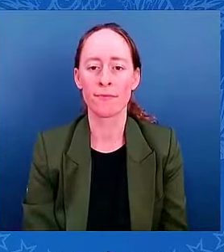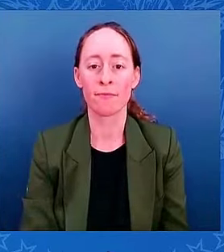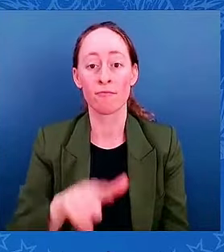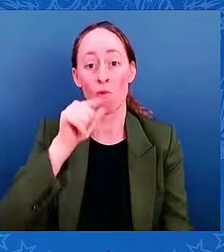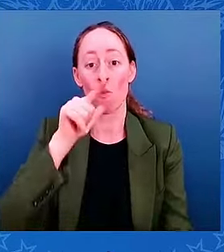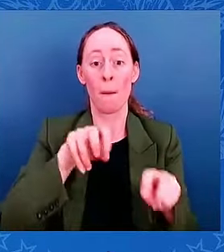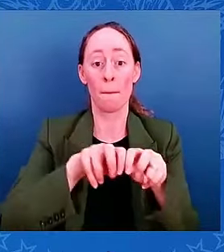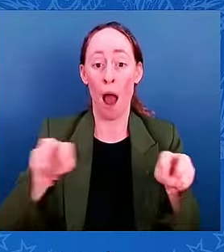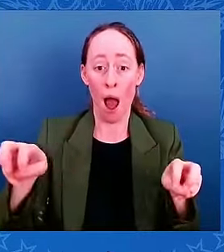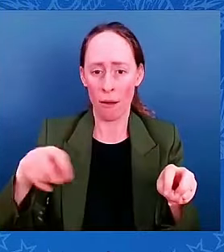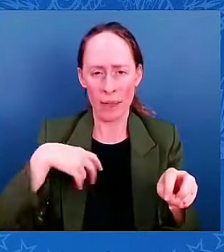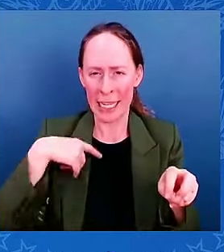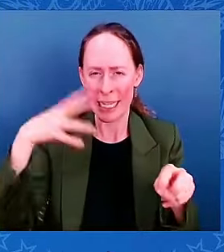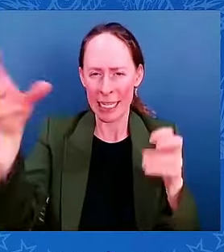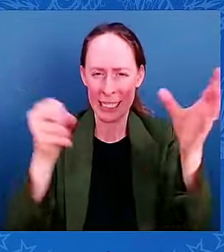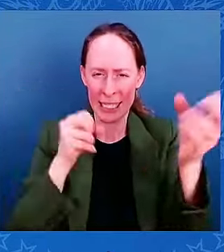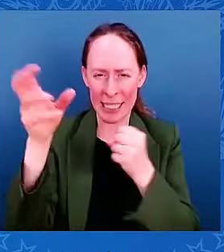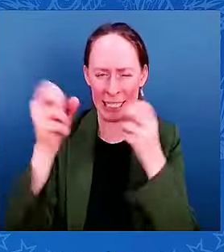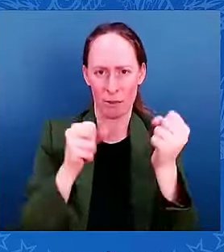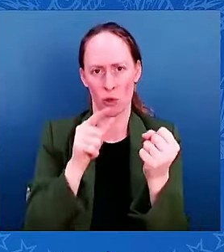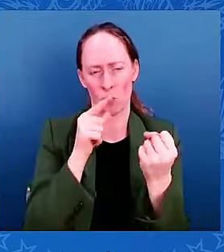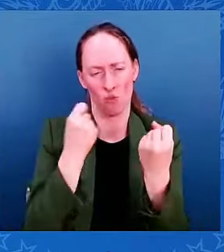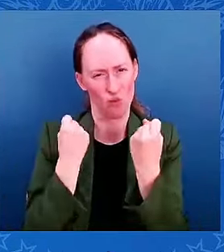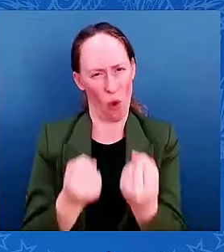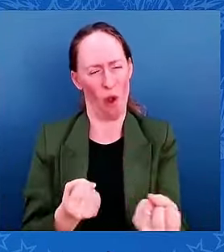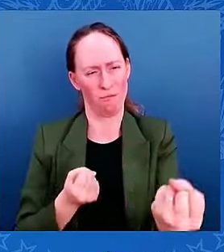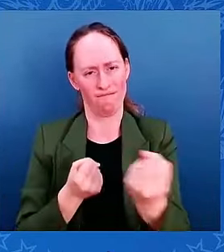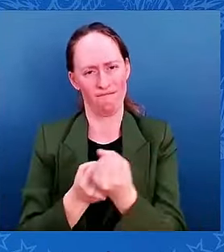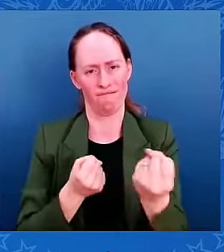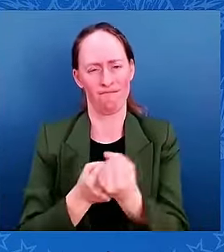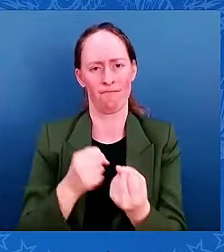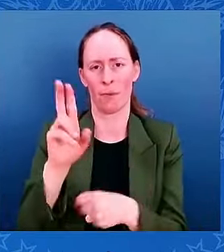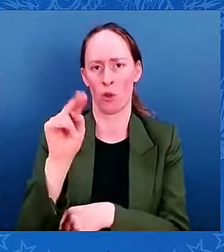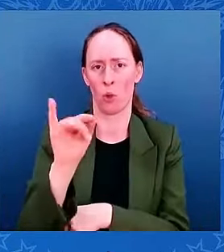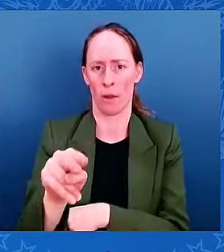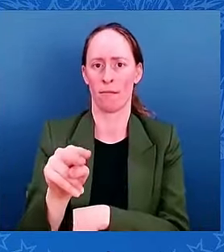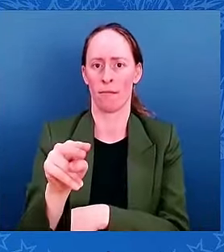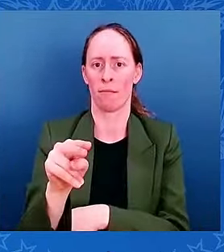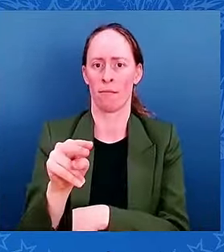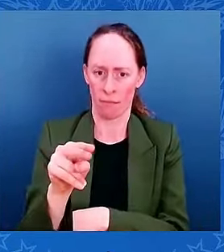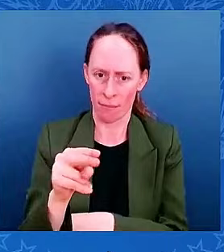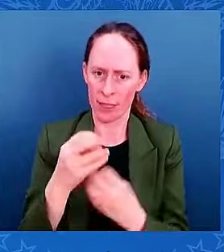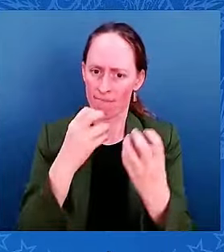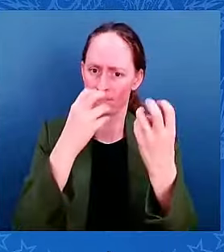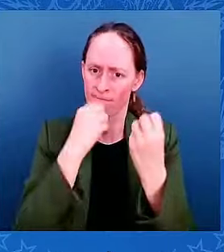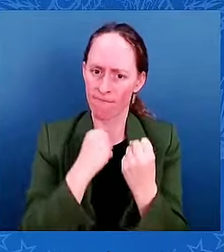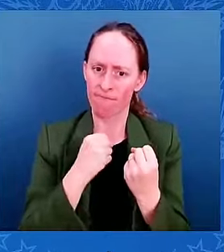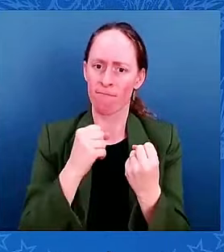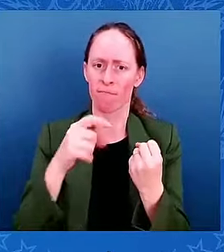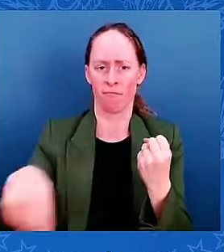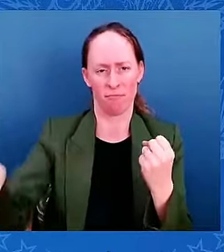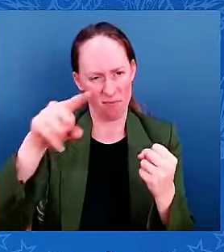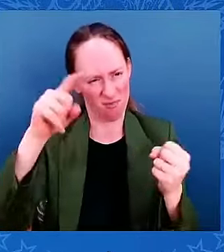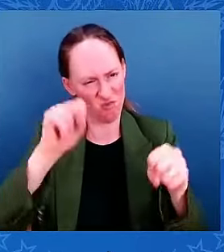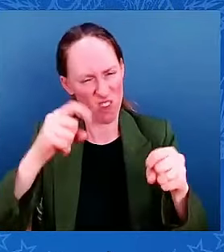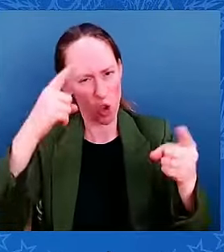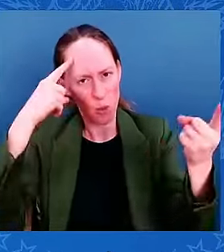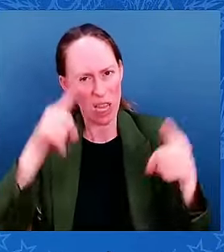and the right to negotiate. Yeah. Look what's